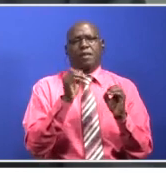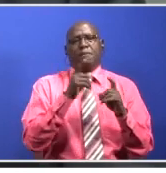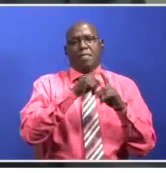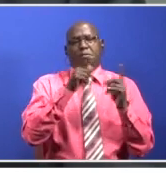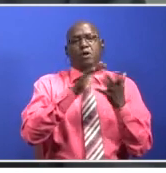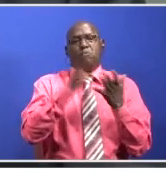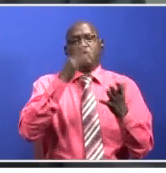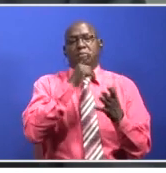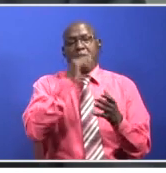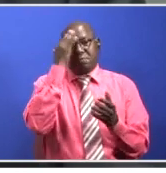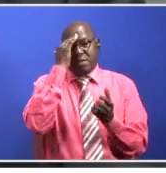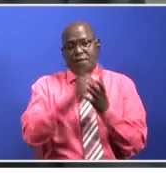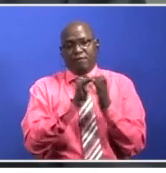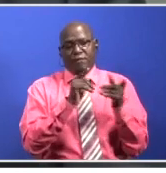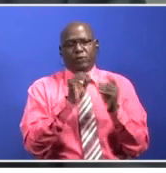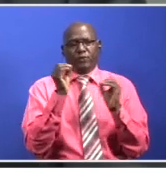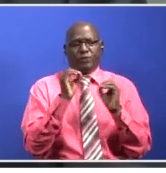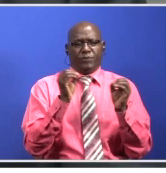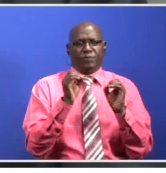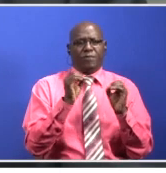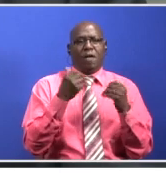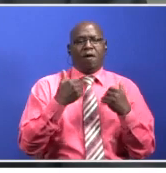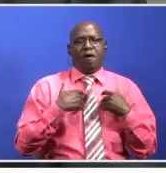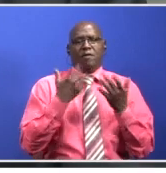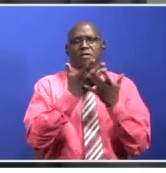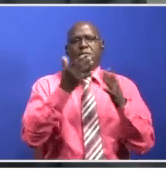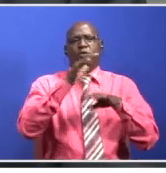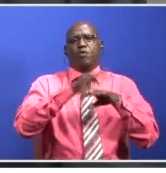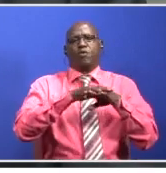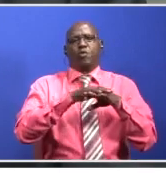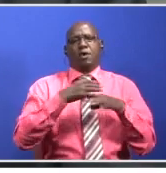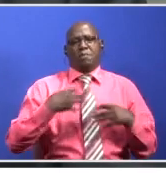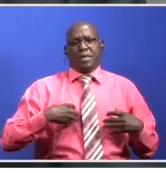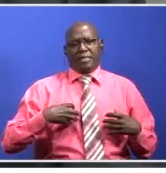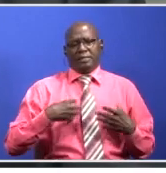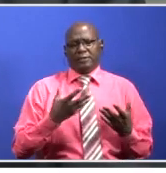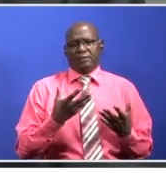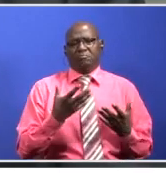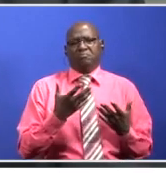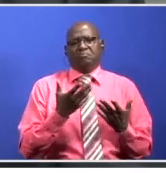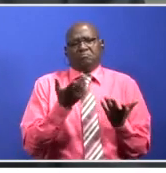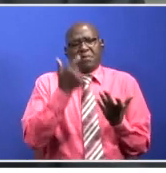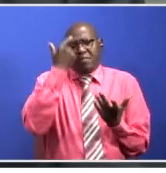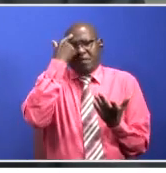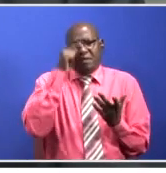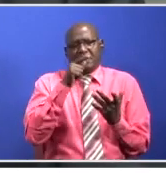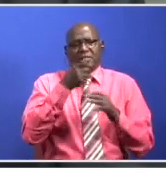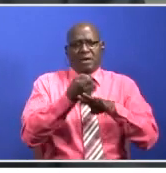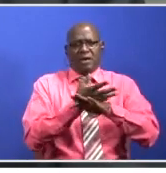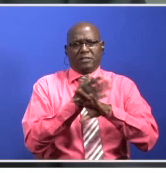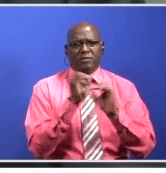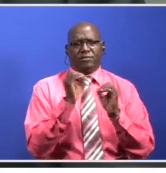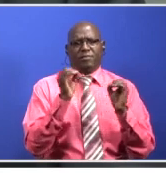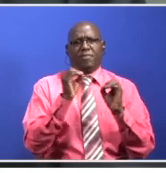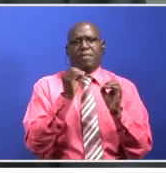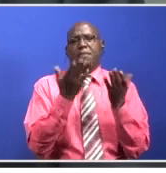cancer. So even when they have something on the breast, they may not think of it being cancer. So they may not